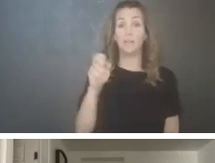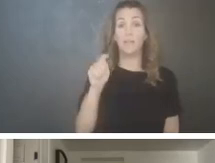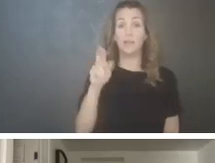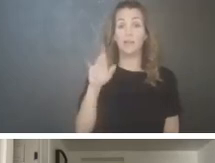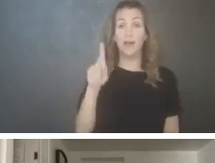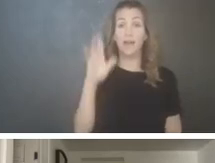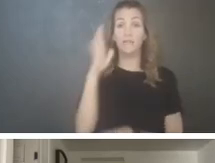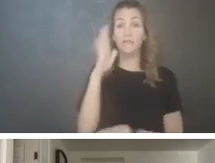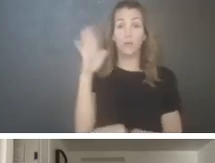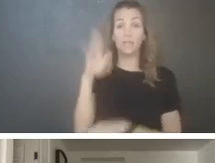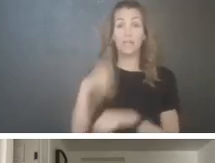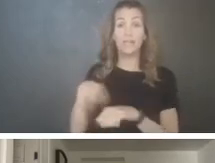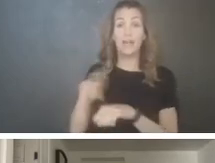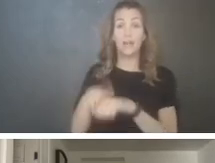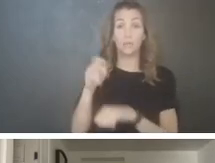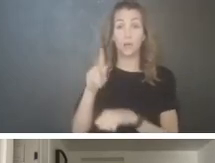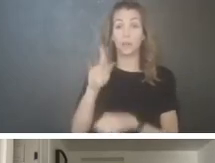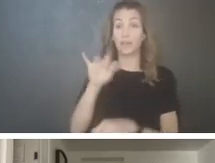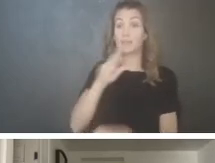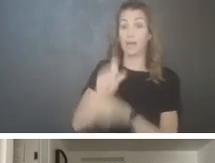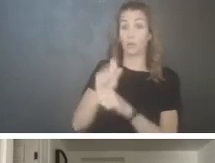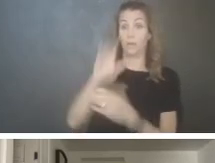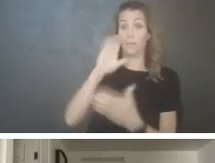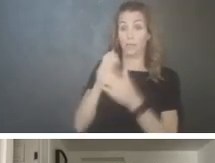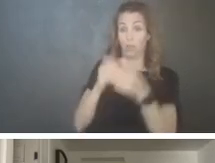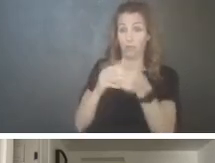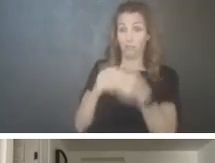National Park? And that is an actual picture of it.